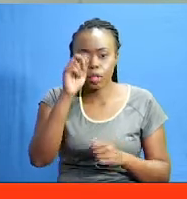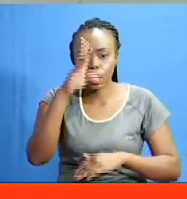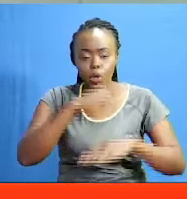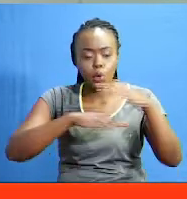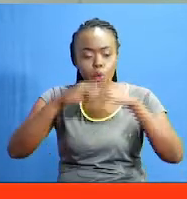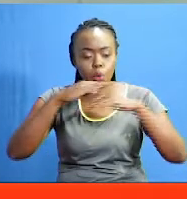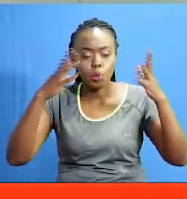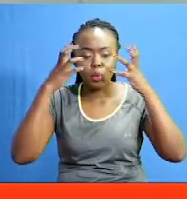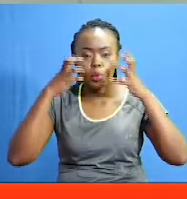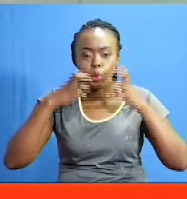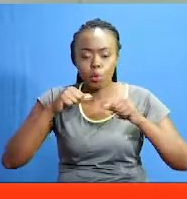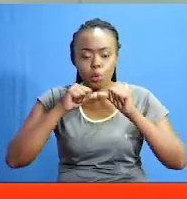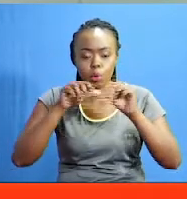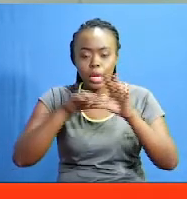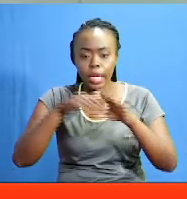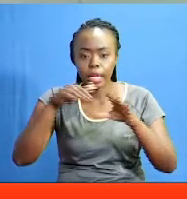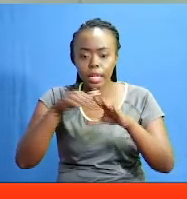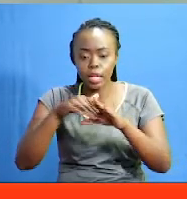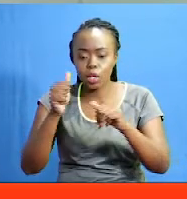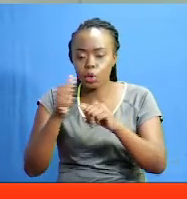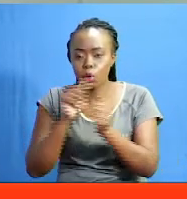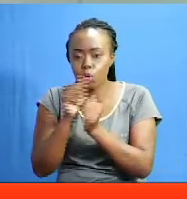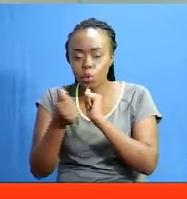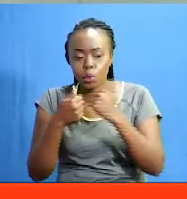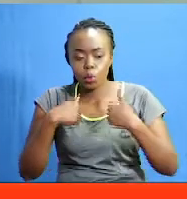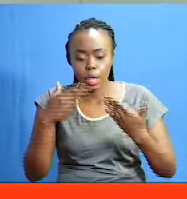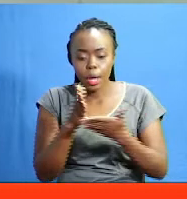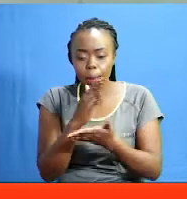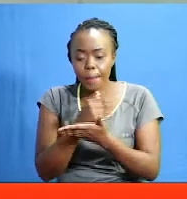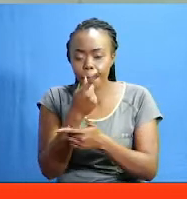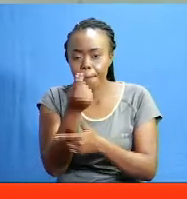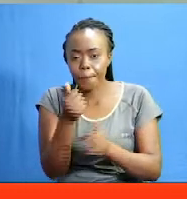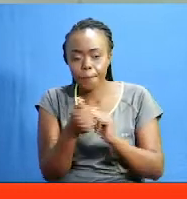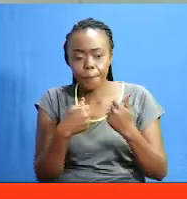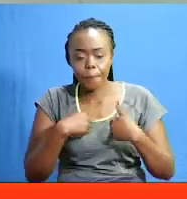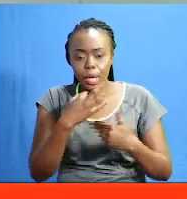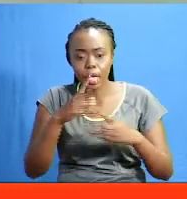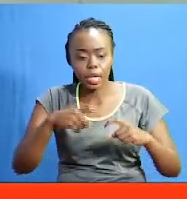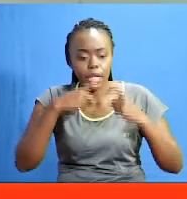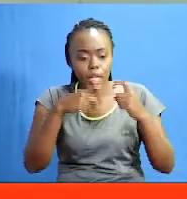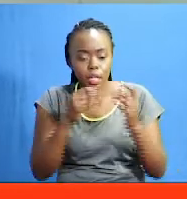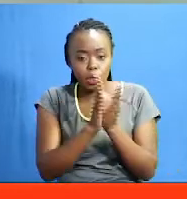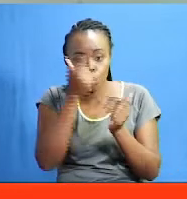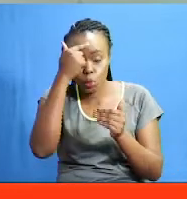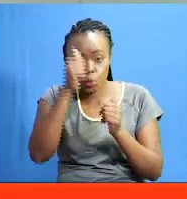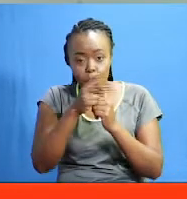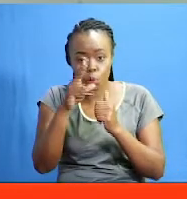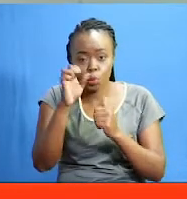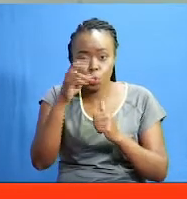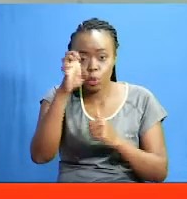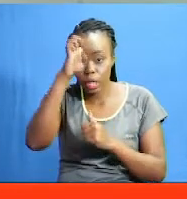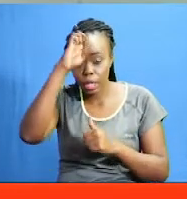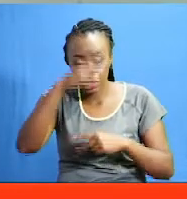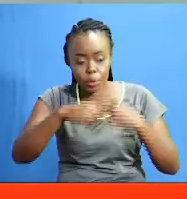The Kenyatta University continues to make strides into outer space, being among the few institutions offering a harbor for an